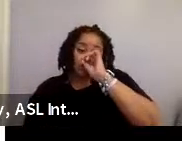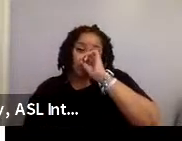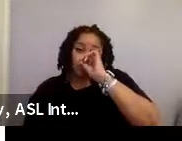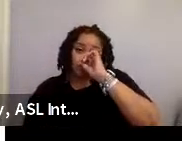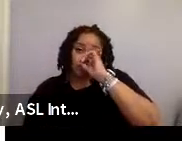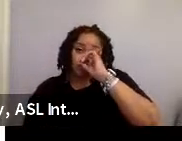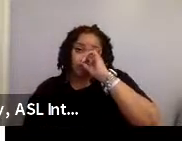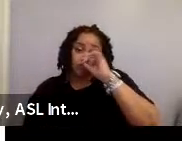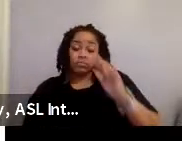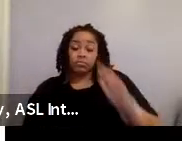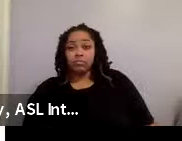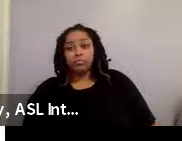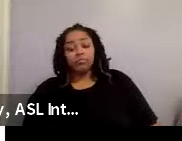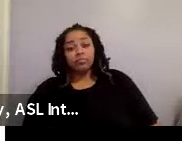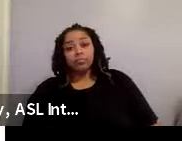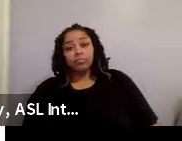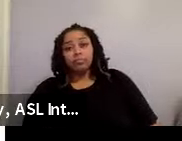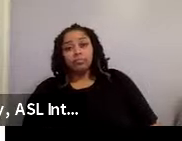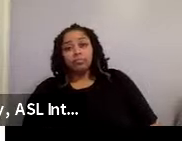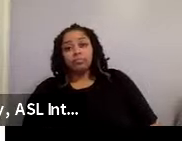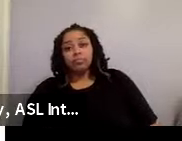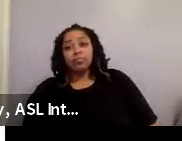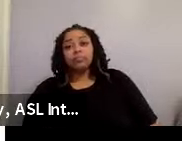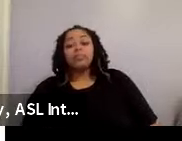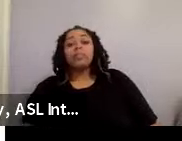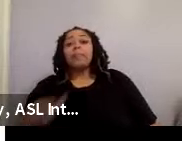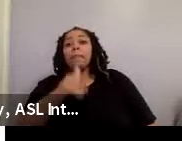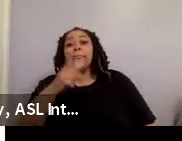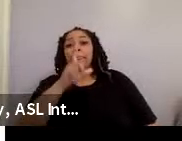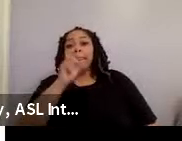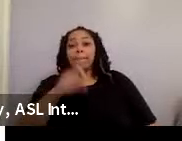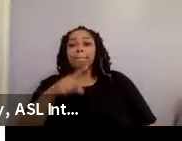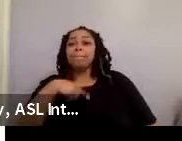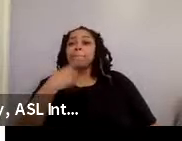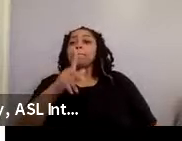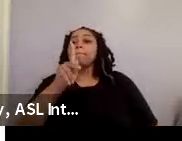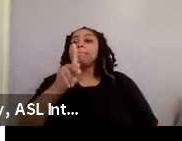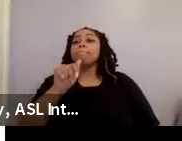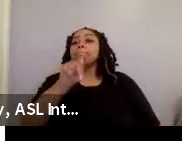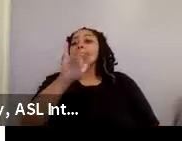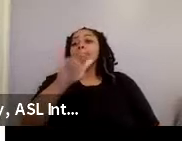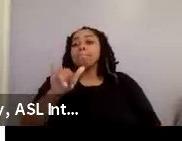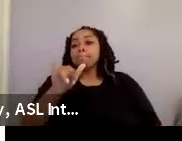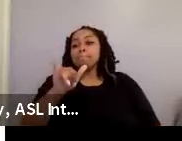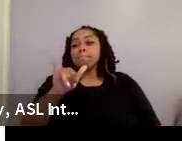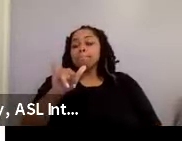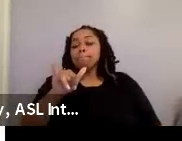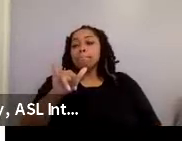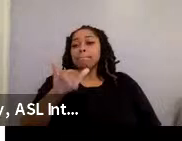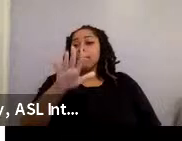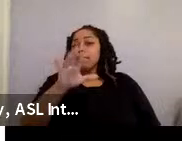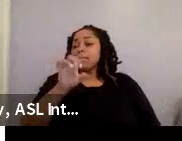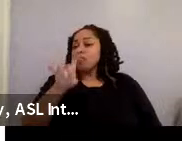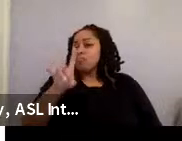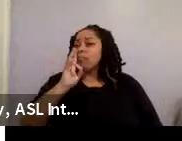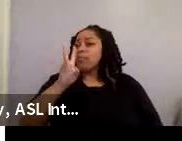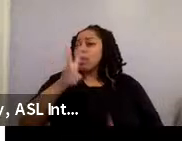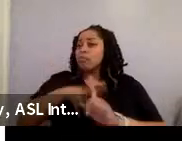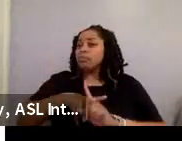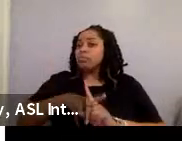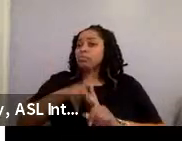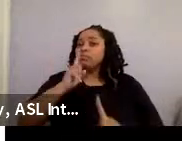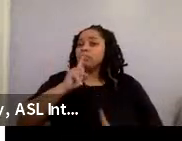Thanks, Tim. The next pre-submitted question I'm going to give to Kathy. Kathy, does 508 apply